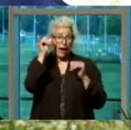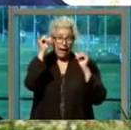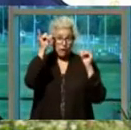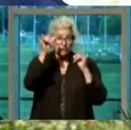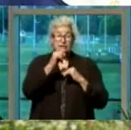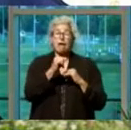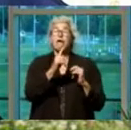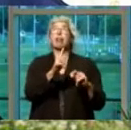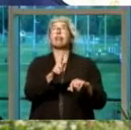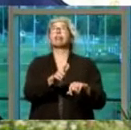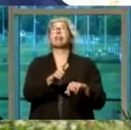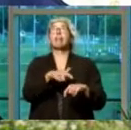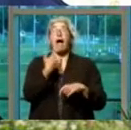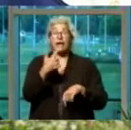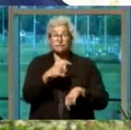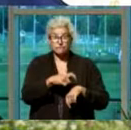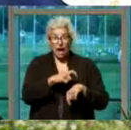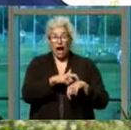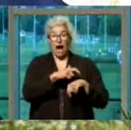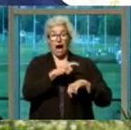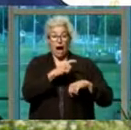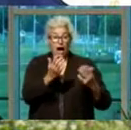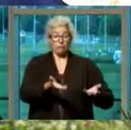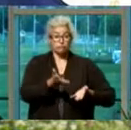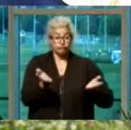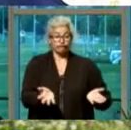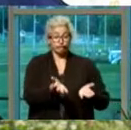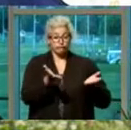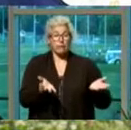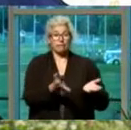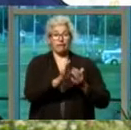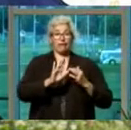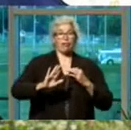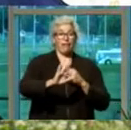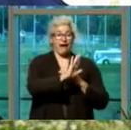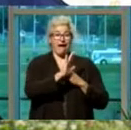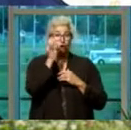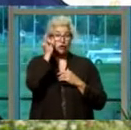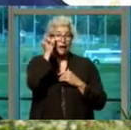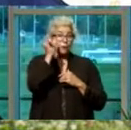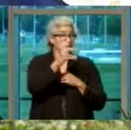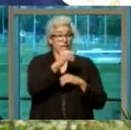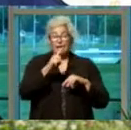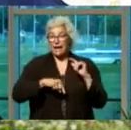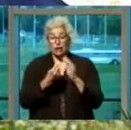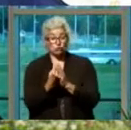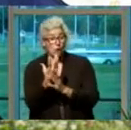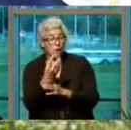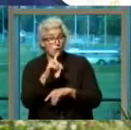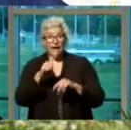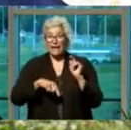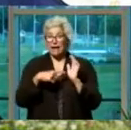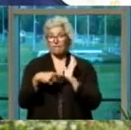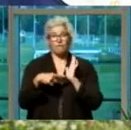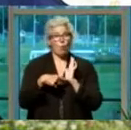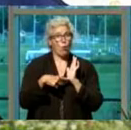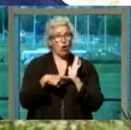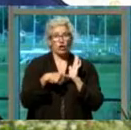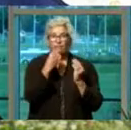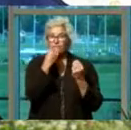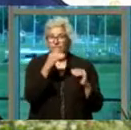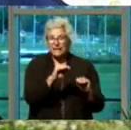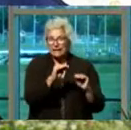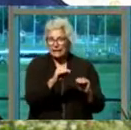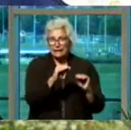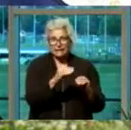spending a lifetime building them up because they simply cannot grow or cannot afford the feed to take